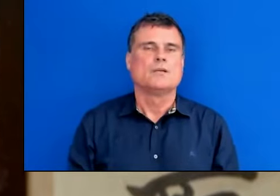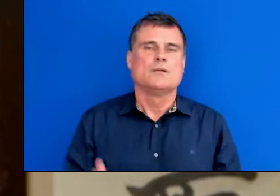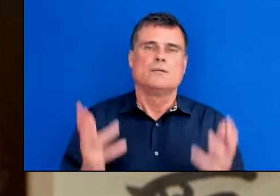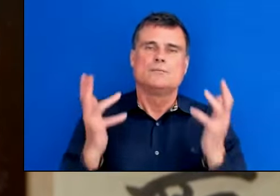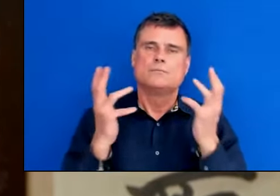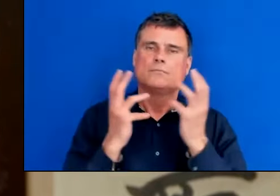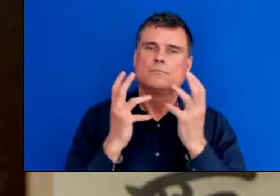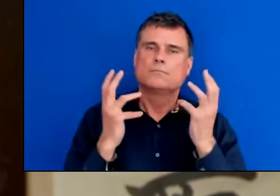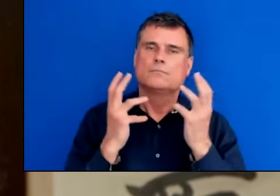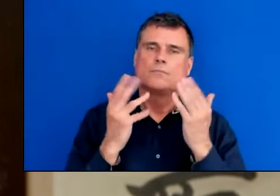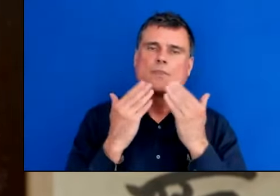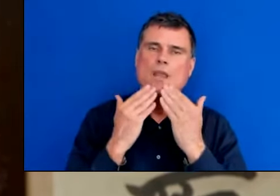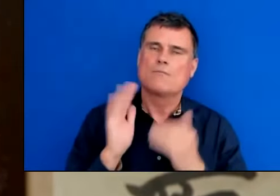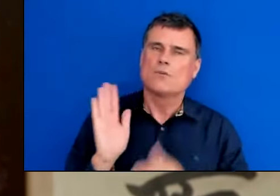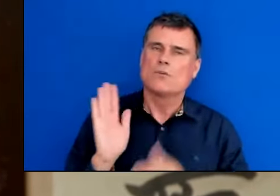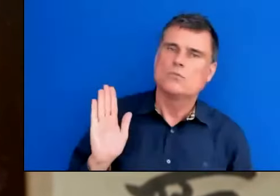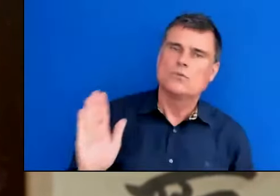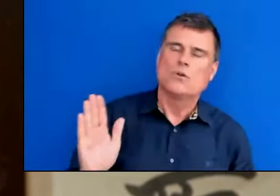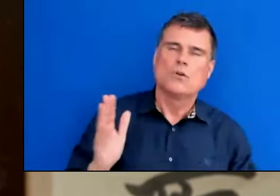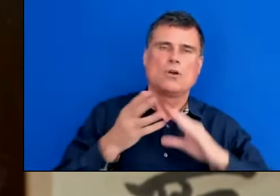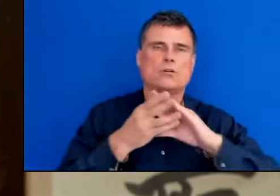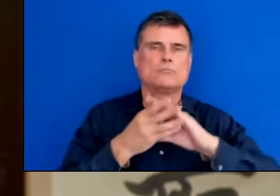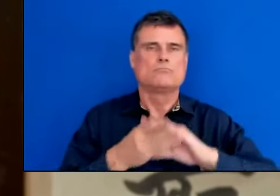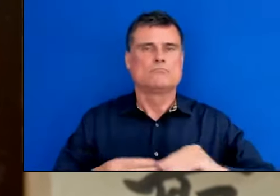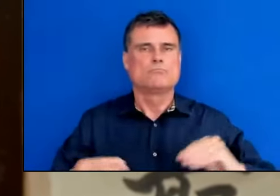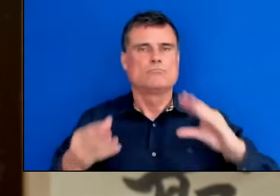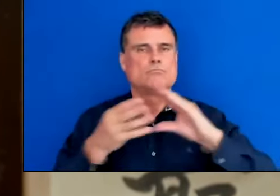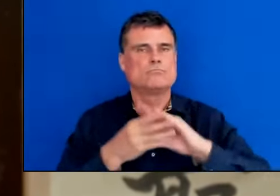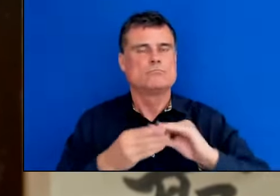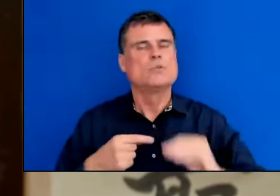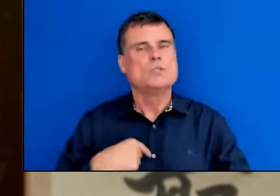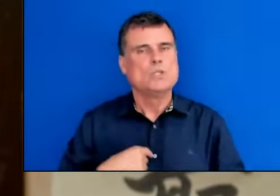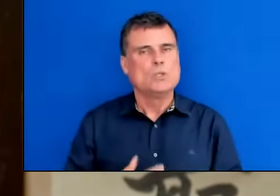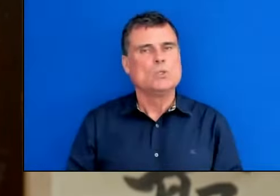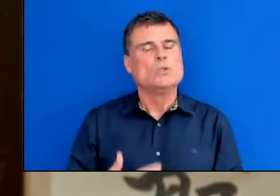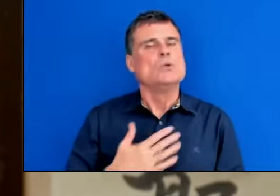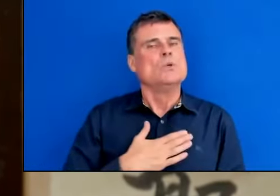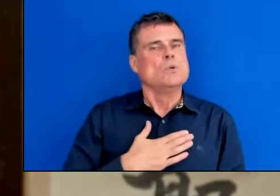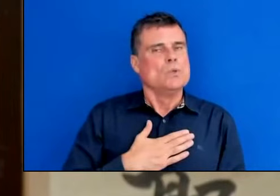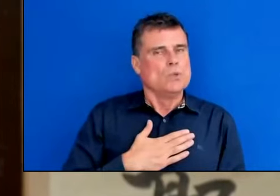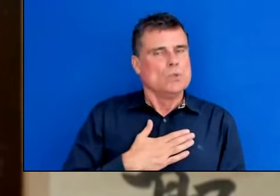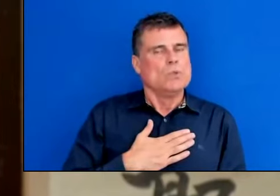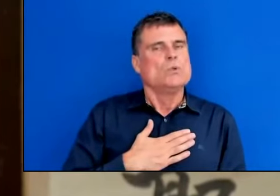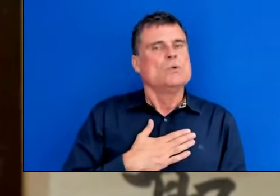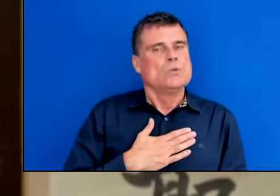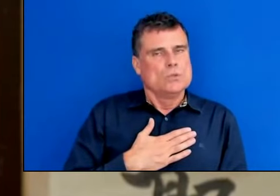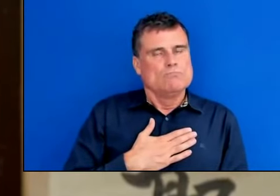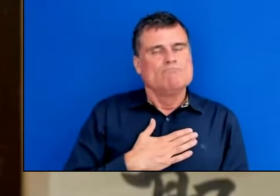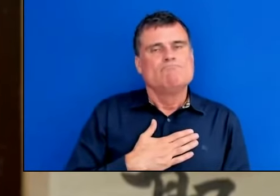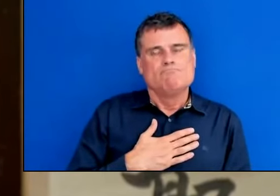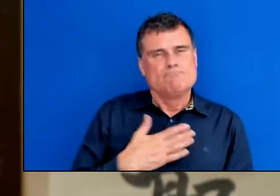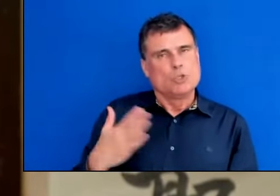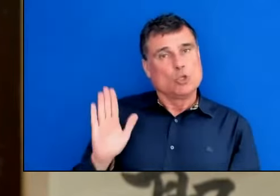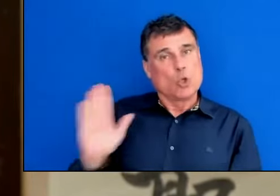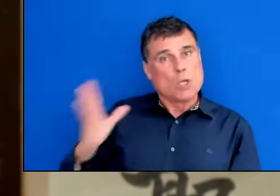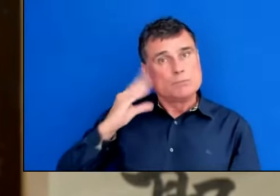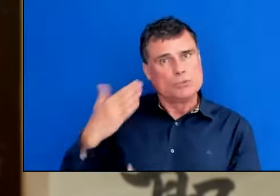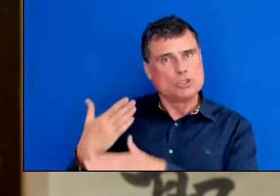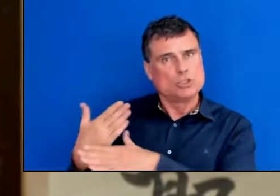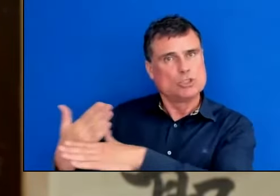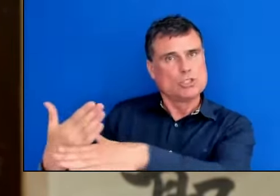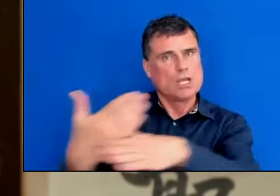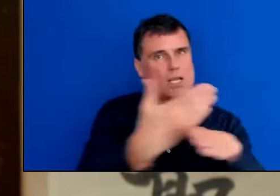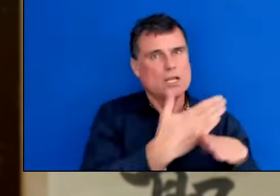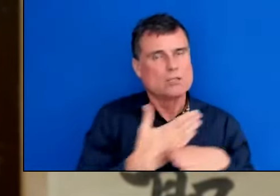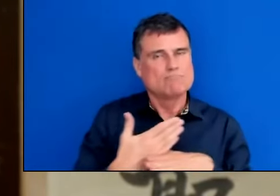Thank you both for those powerful words. We are very grateful for you sharing those experiences and recollections with